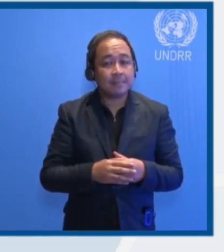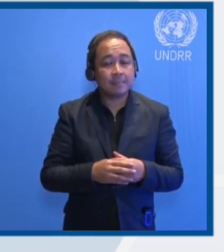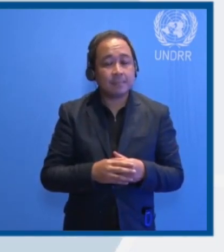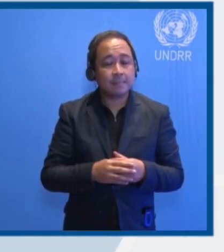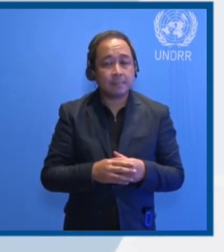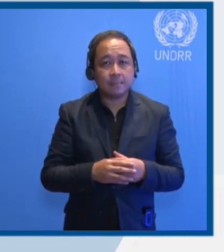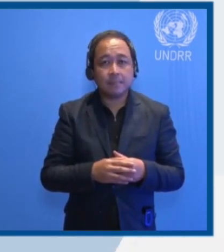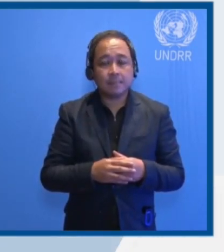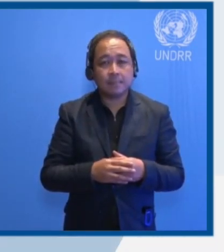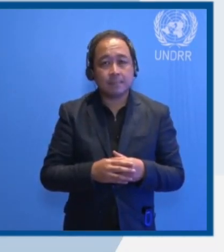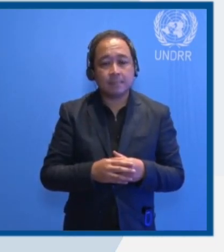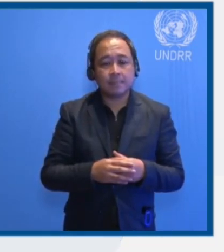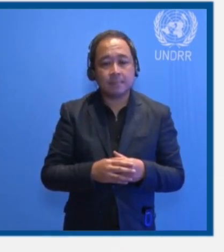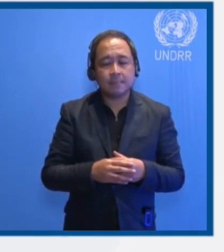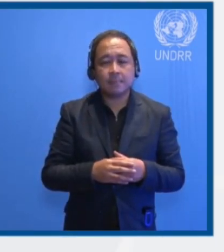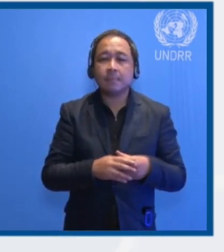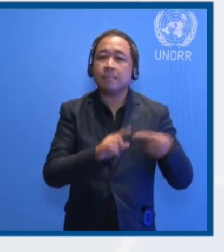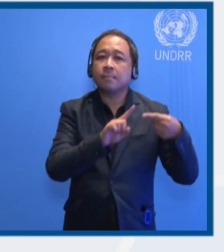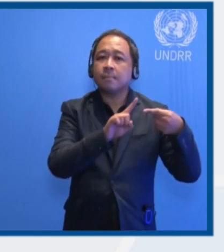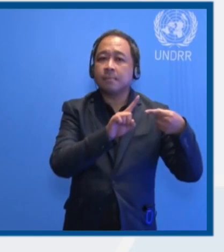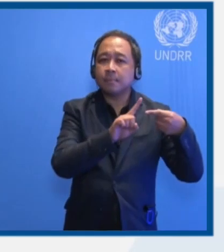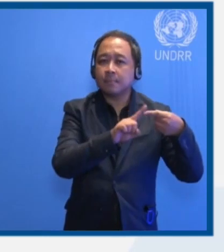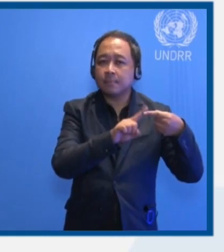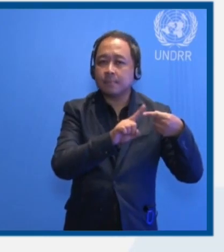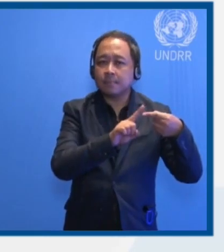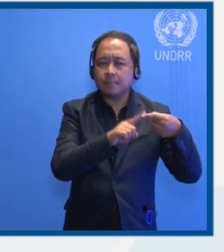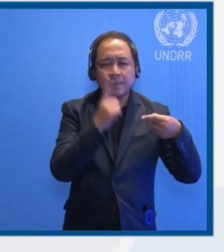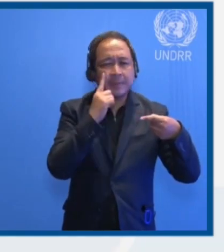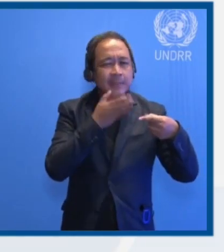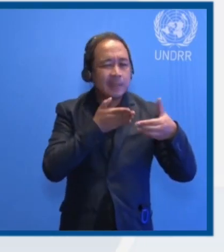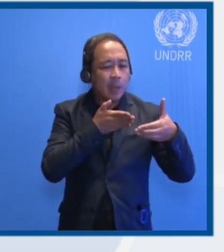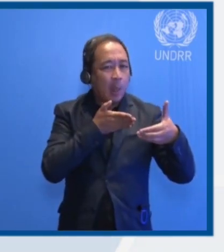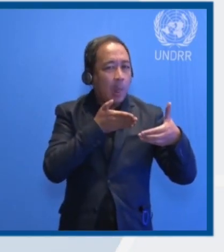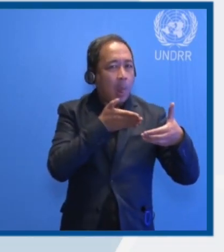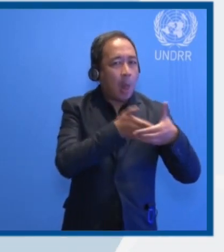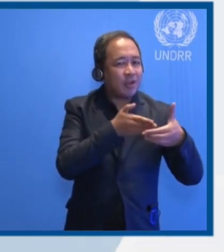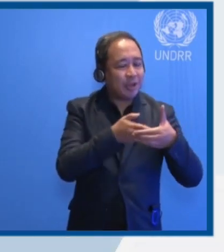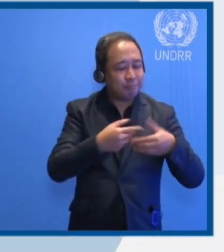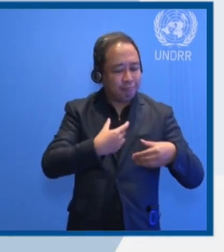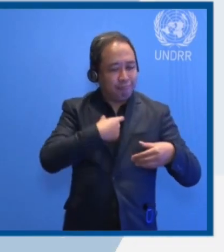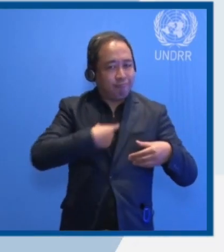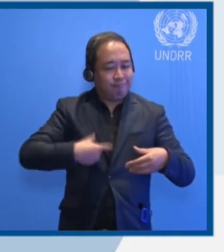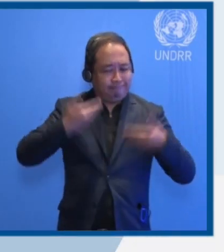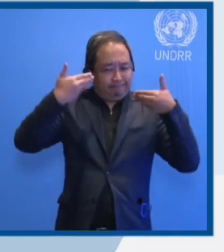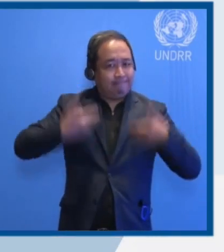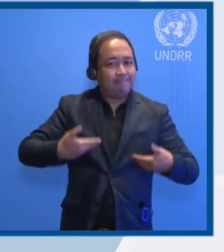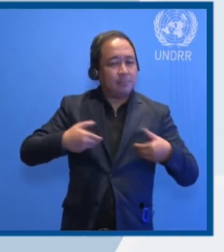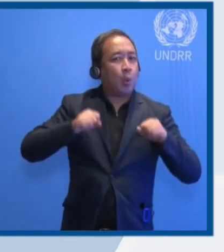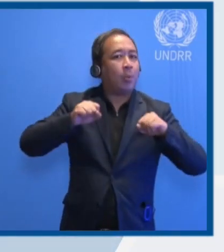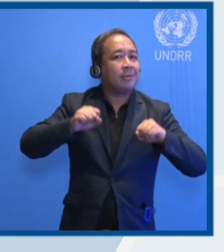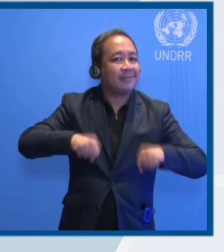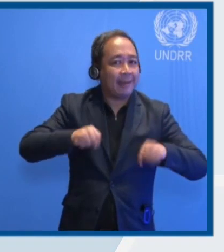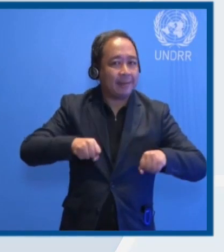el costo-beneficio que tienen las soluciones basadas en la naturaleza para la reducción de condiciones de